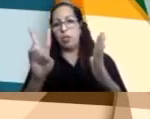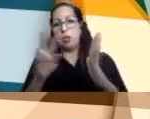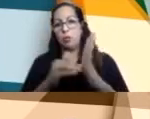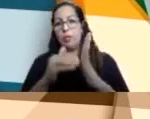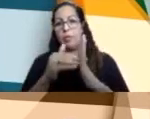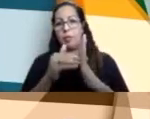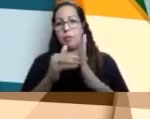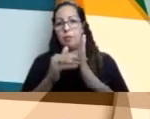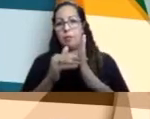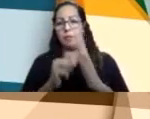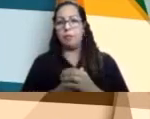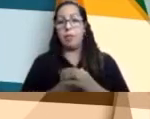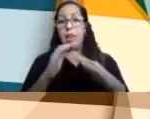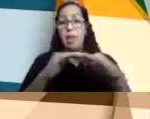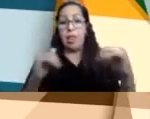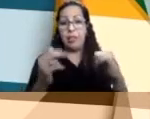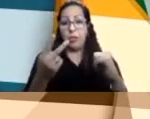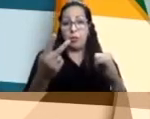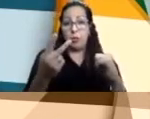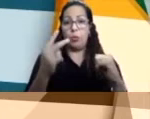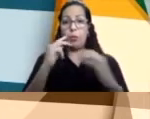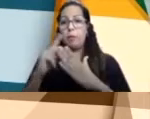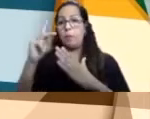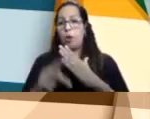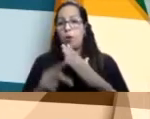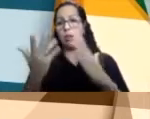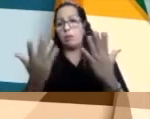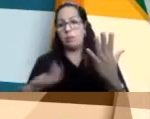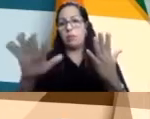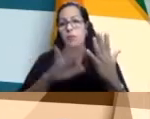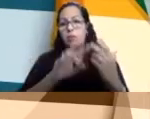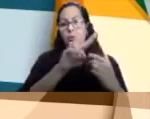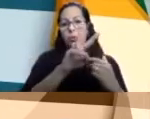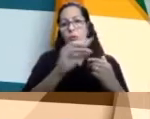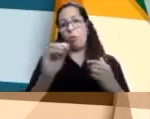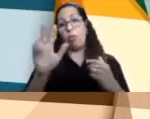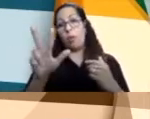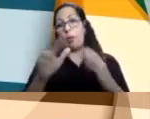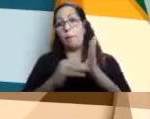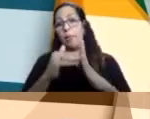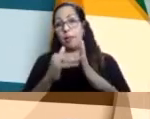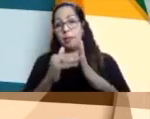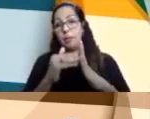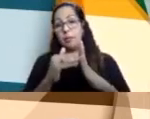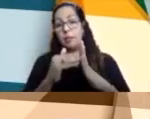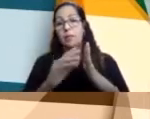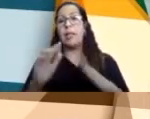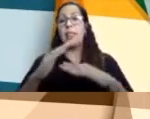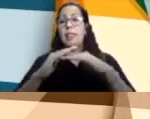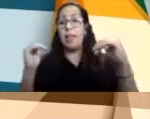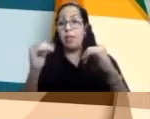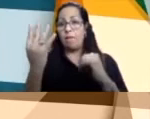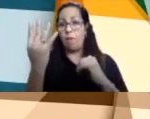3 projects will be projects with cost between 2 and 3 millions. And level 4